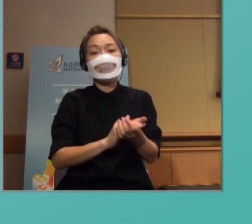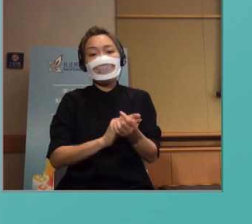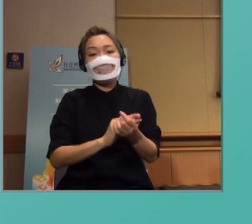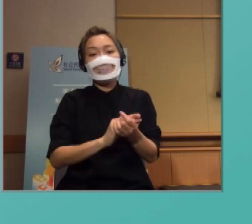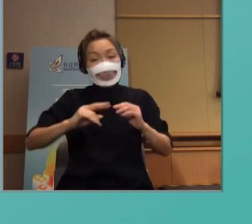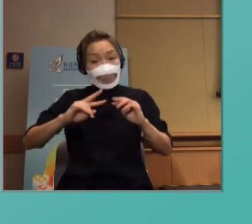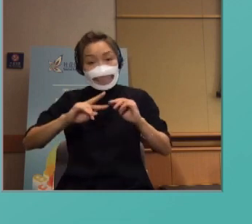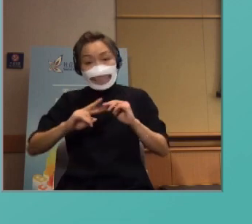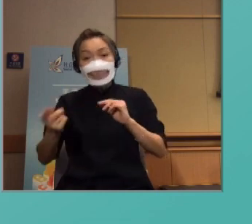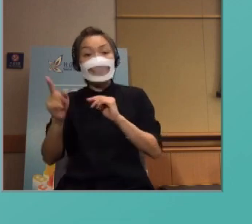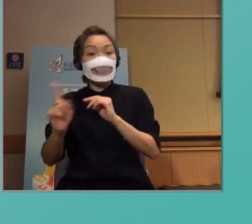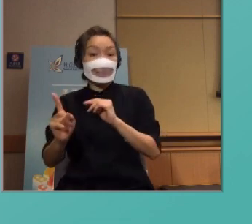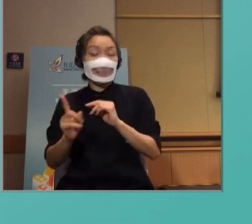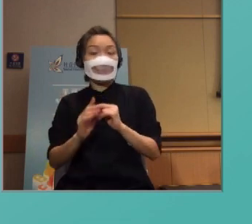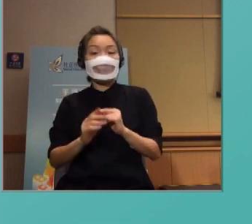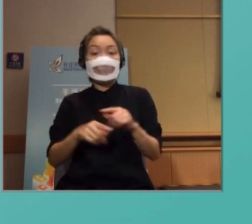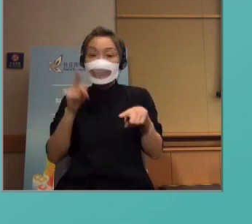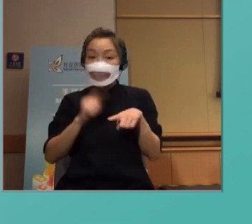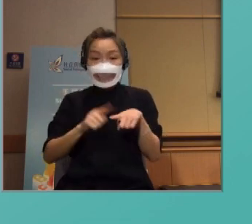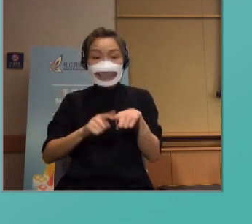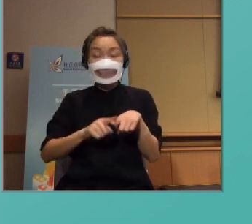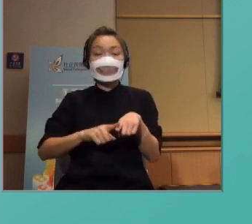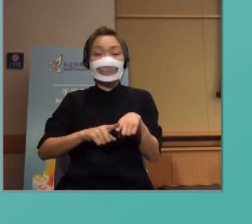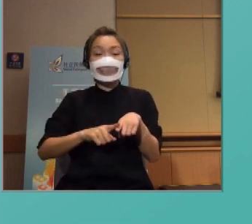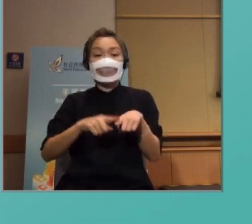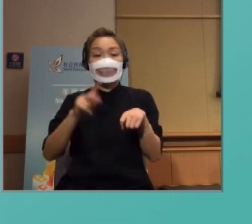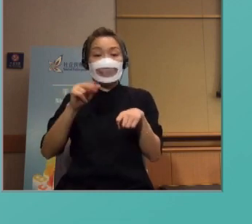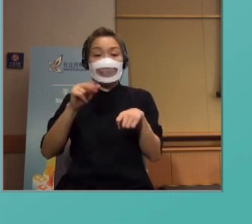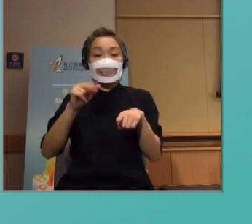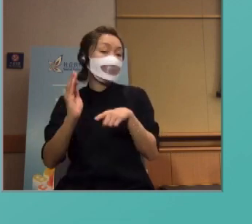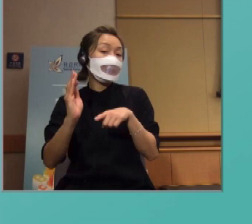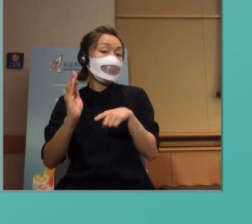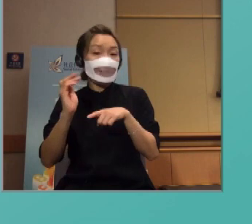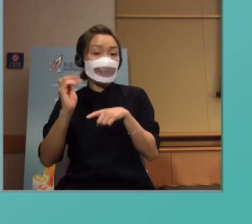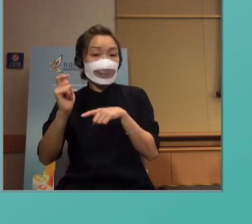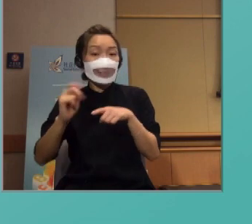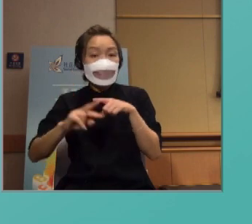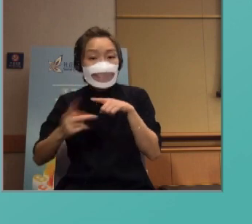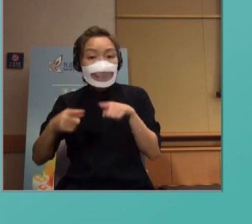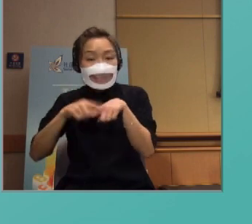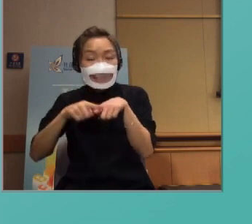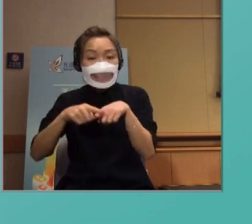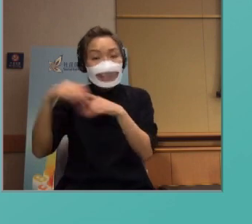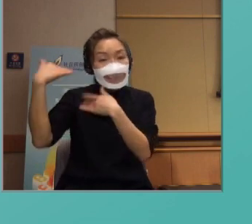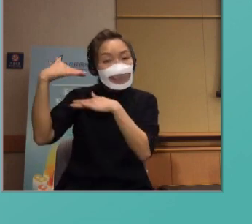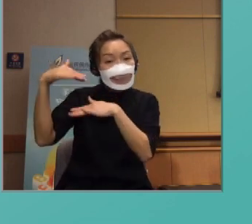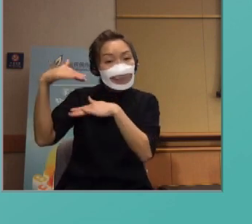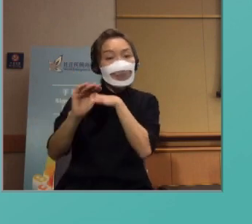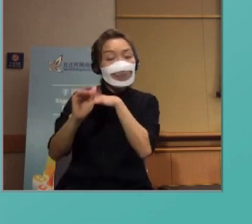is widely used in a metaverse. So for example, one of the examples there is Coca-Cola and how they have created